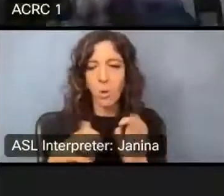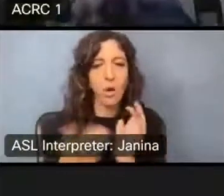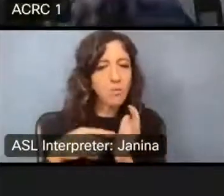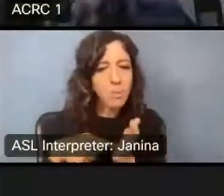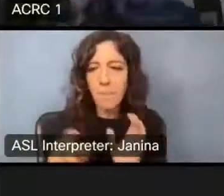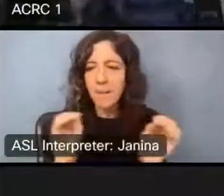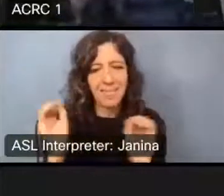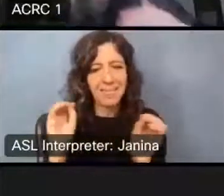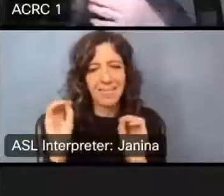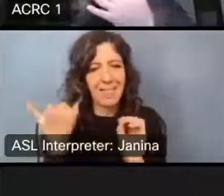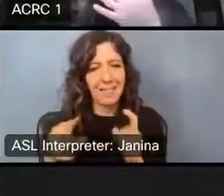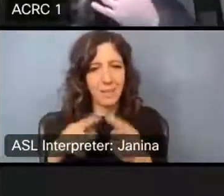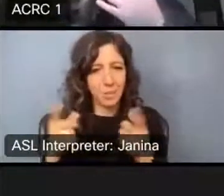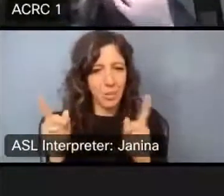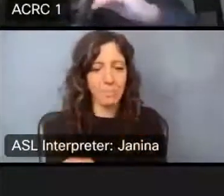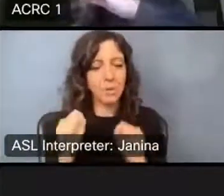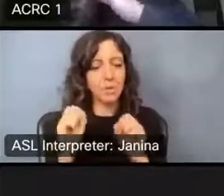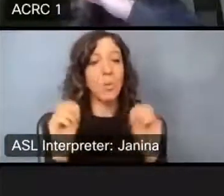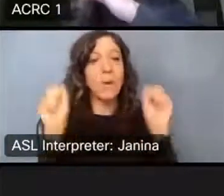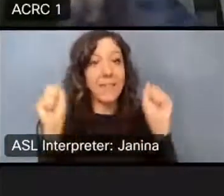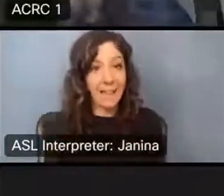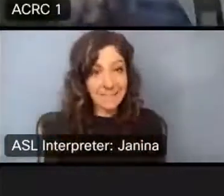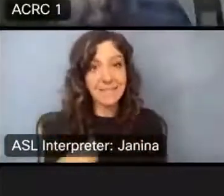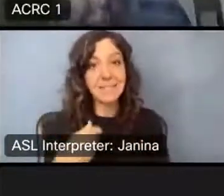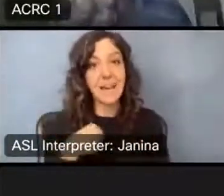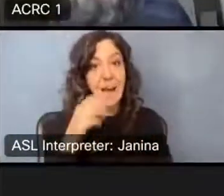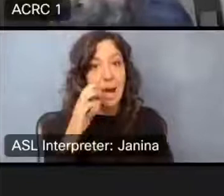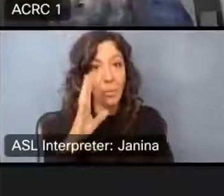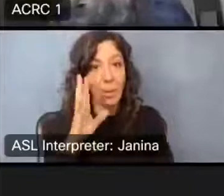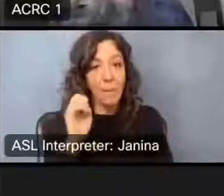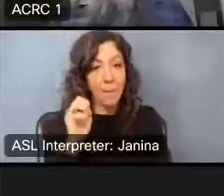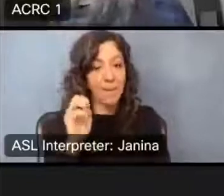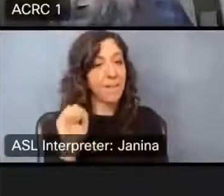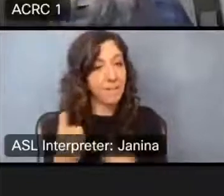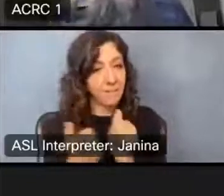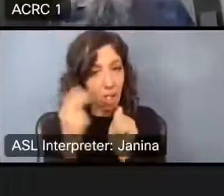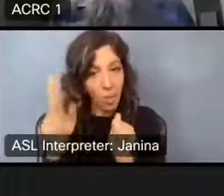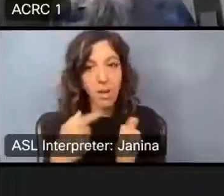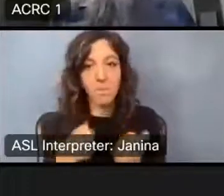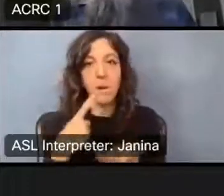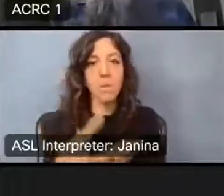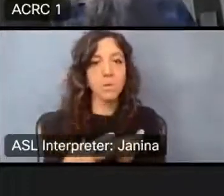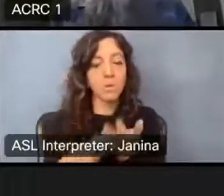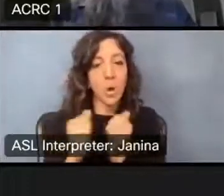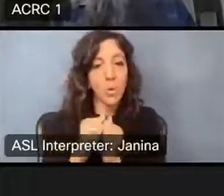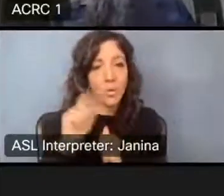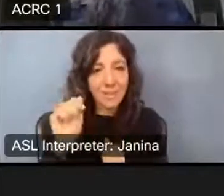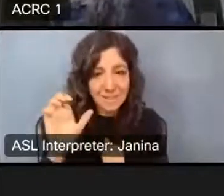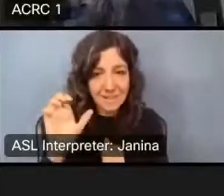happen. So yes, I will be following up. I'll talk with Zach. We'll look at getting with